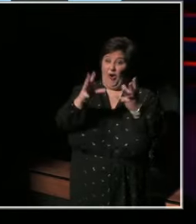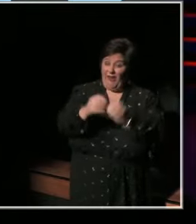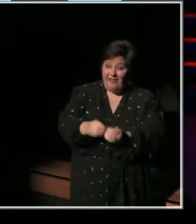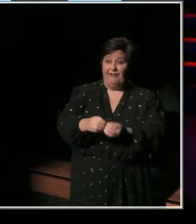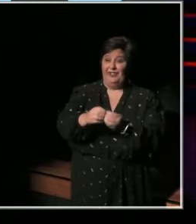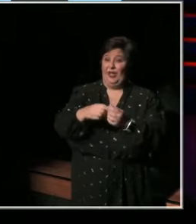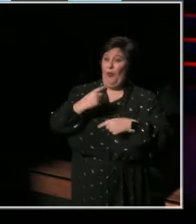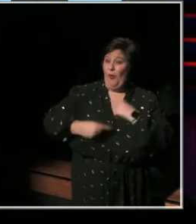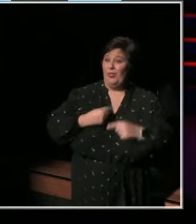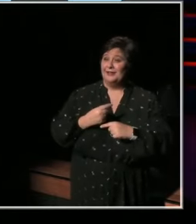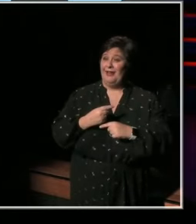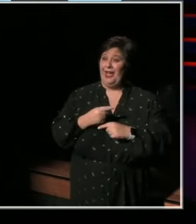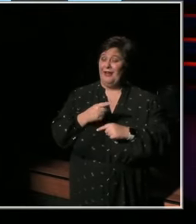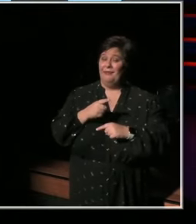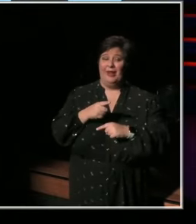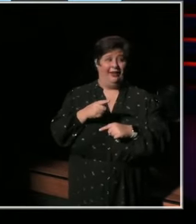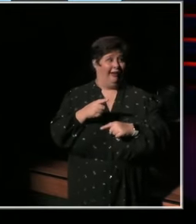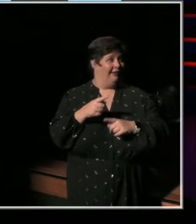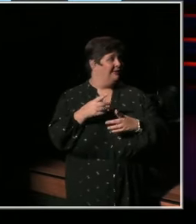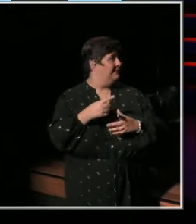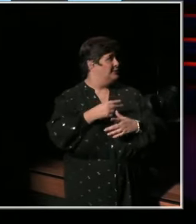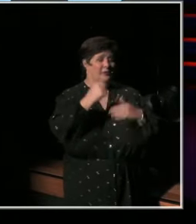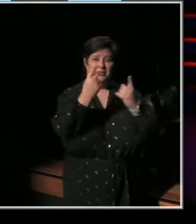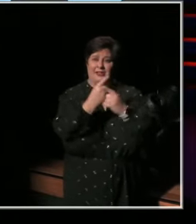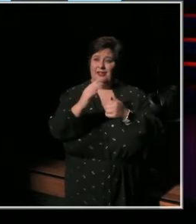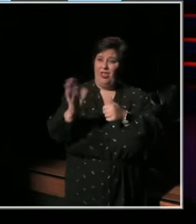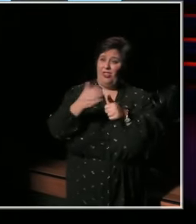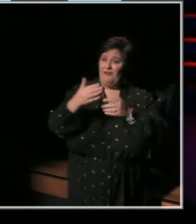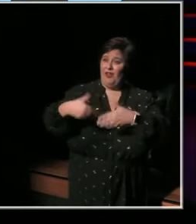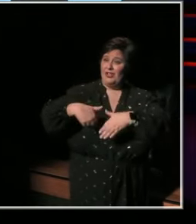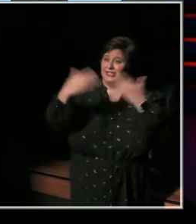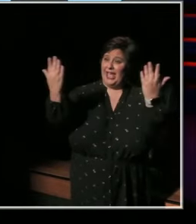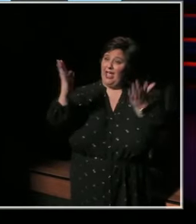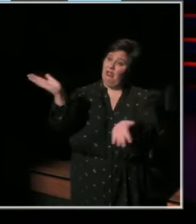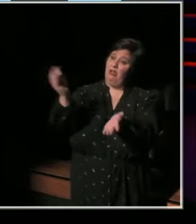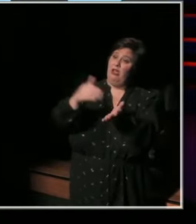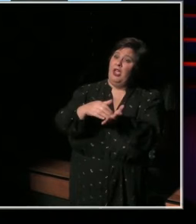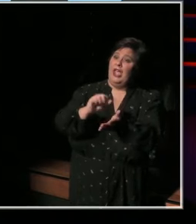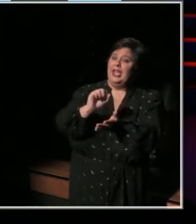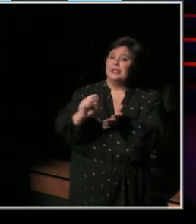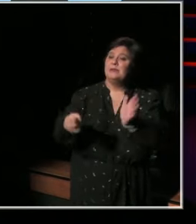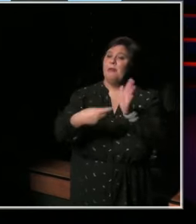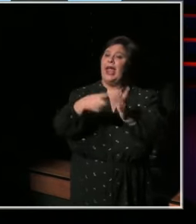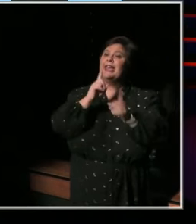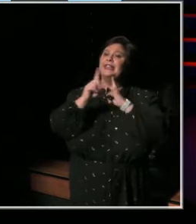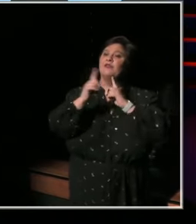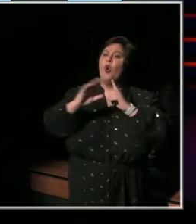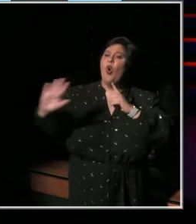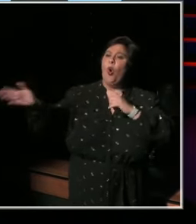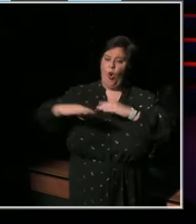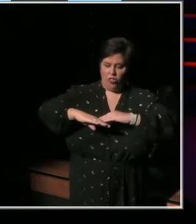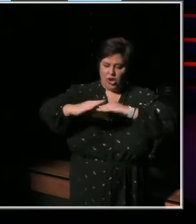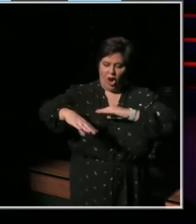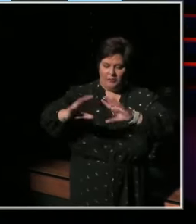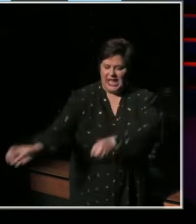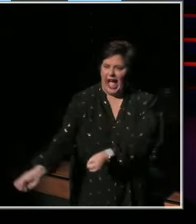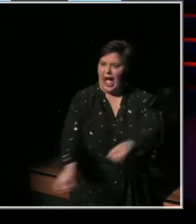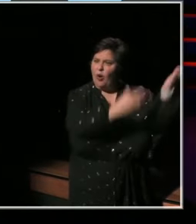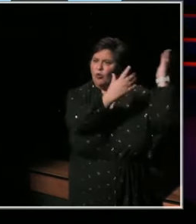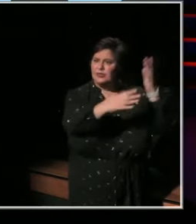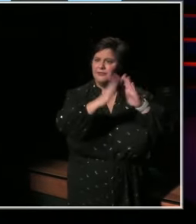time. Some of those things were, I think, the first day we showed up to do his master interview, he'd taken all the carpet out of his entire